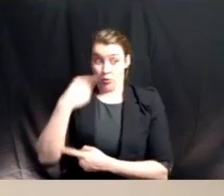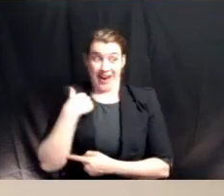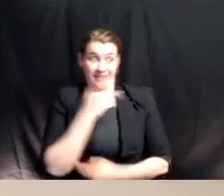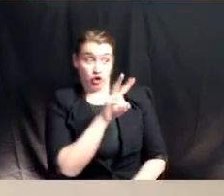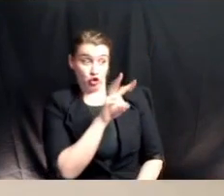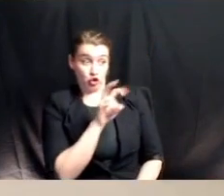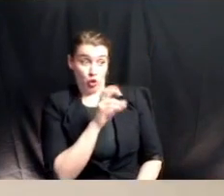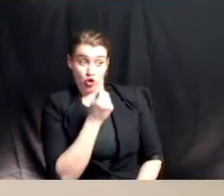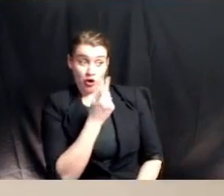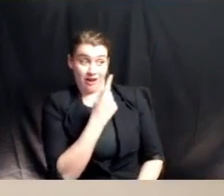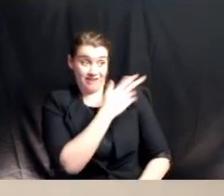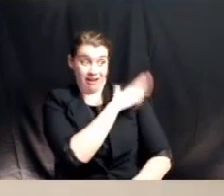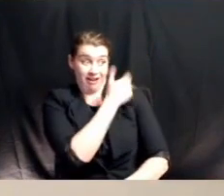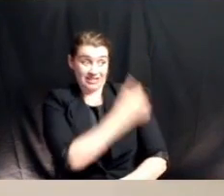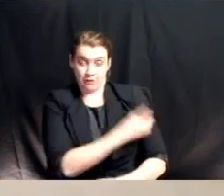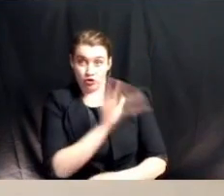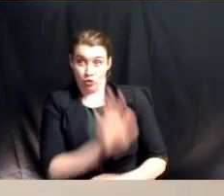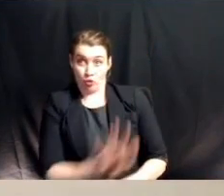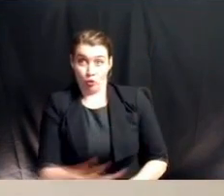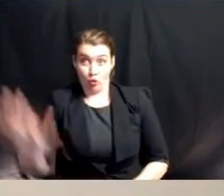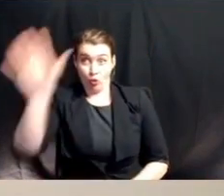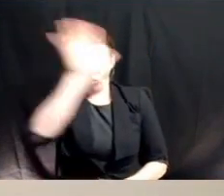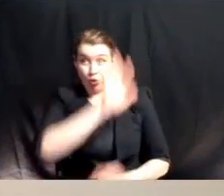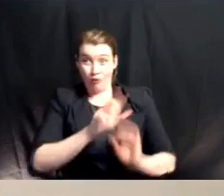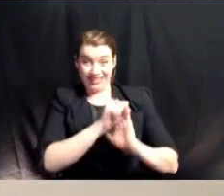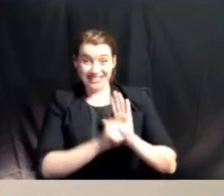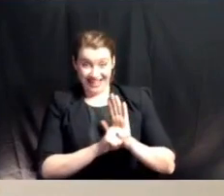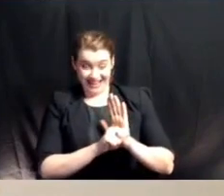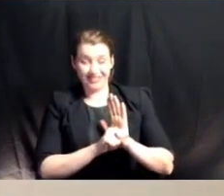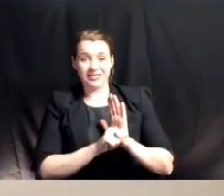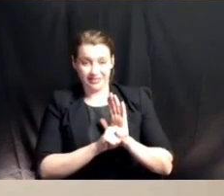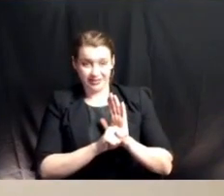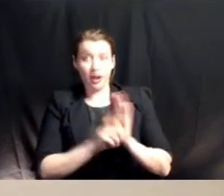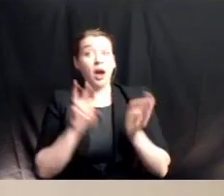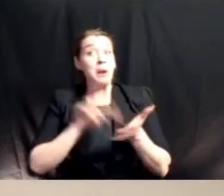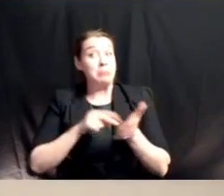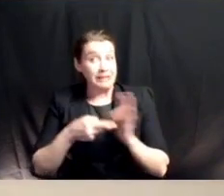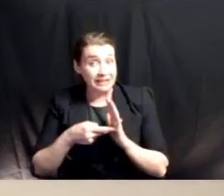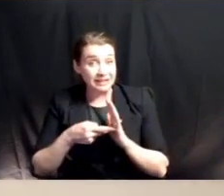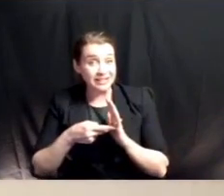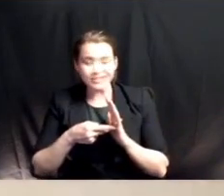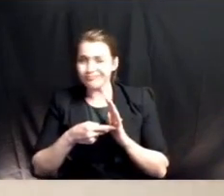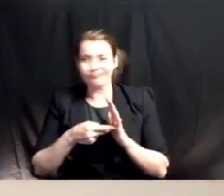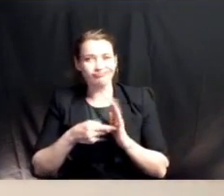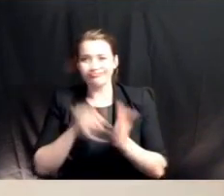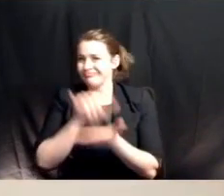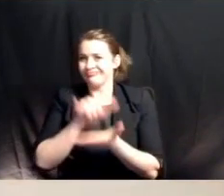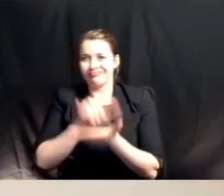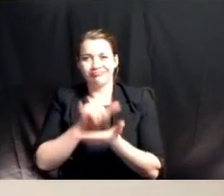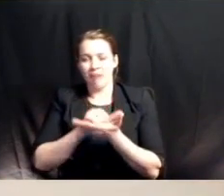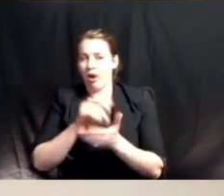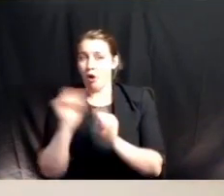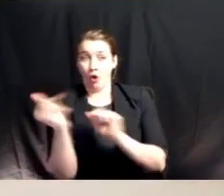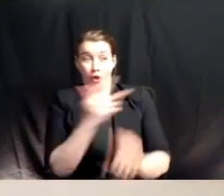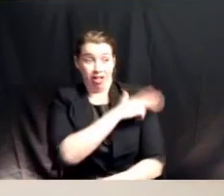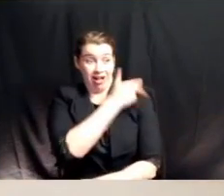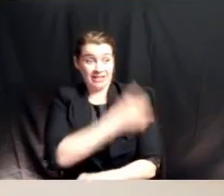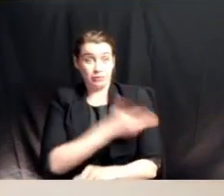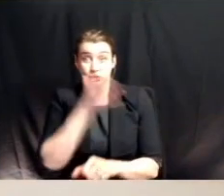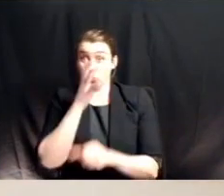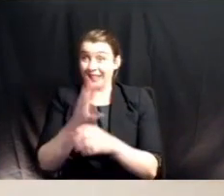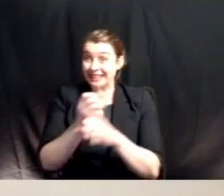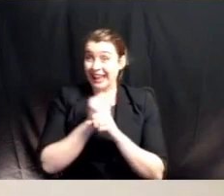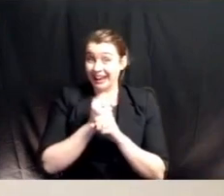state. So by definition, every hospital was not going to be able to get